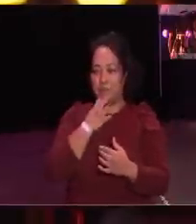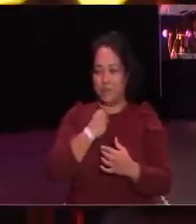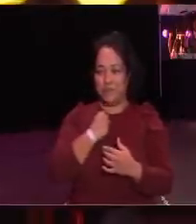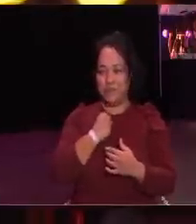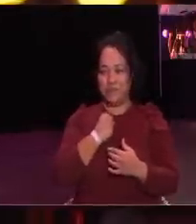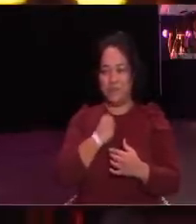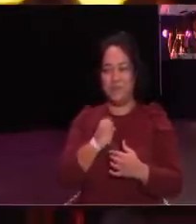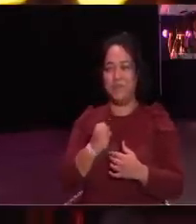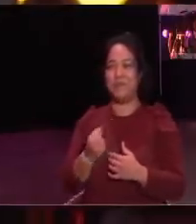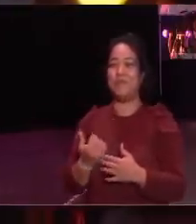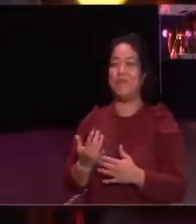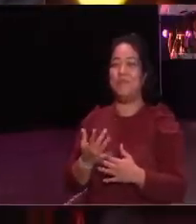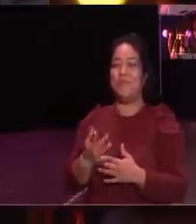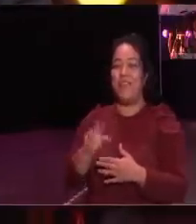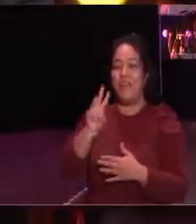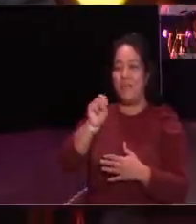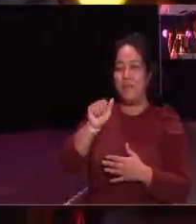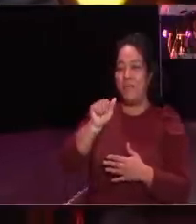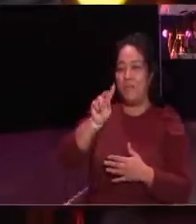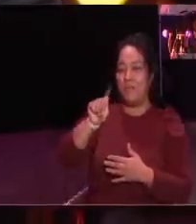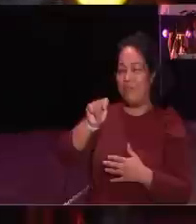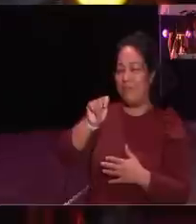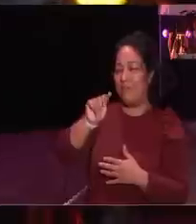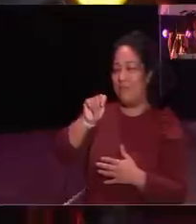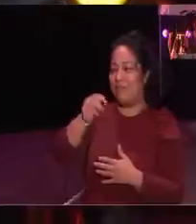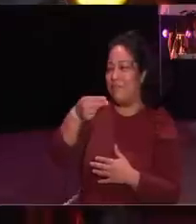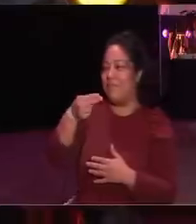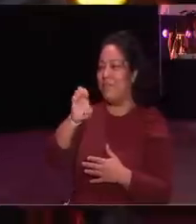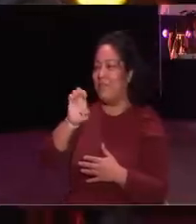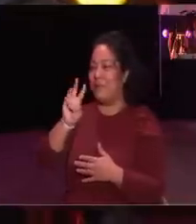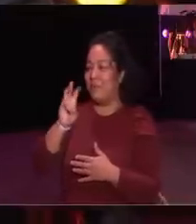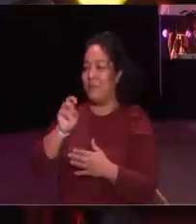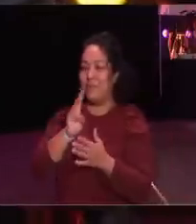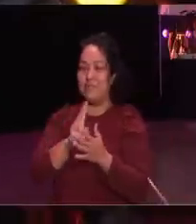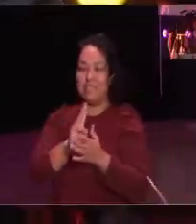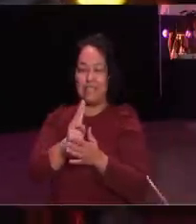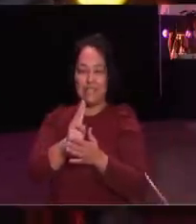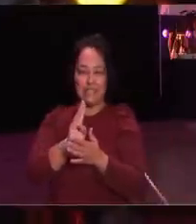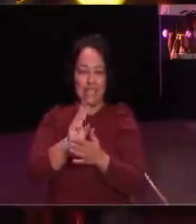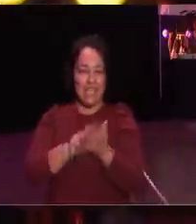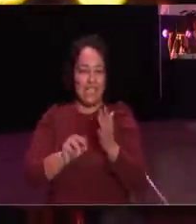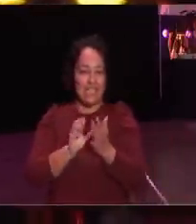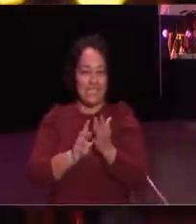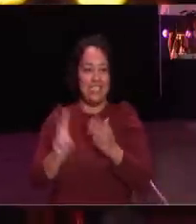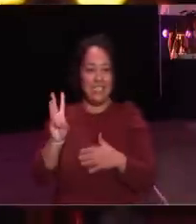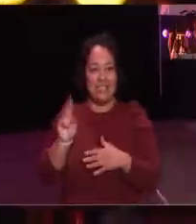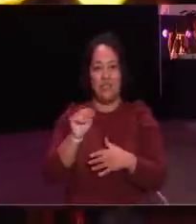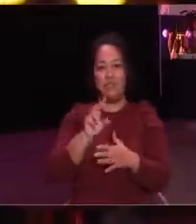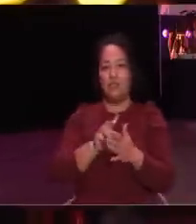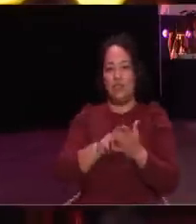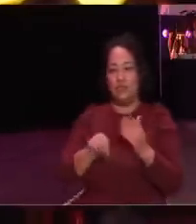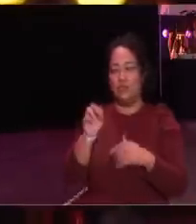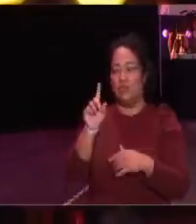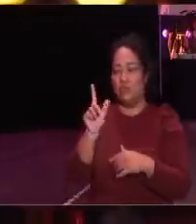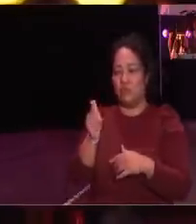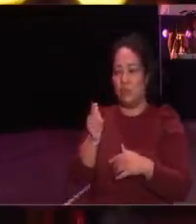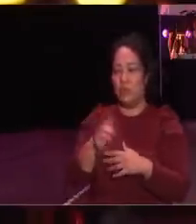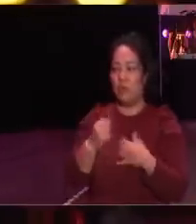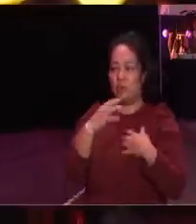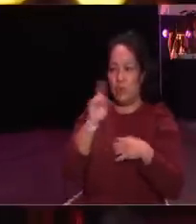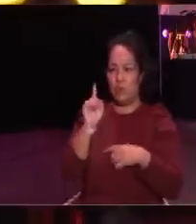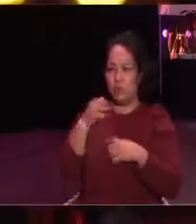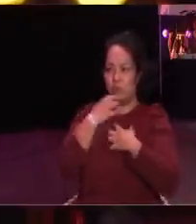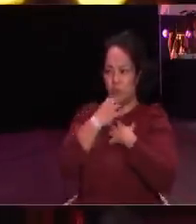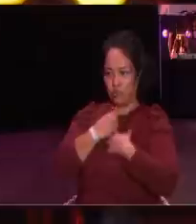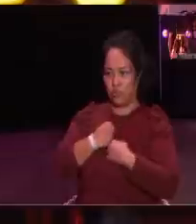Jesus said in Matthew 6:21. Porque donde está o esté vuestro tesoro, for where your treasure is, allí